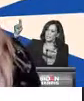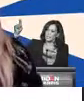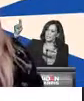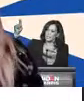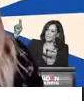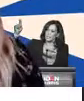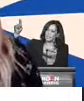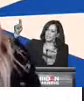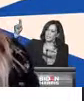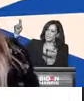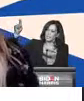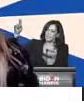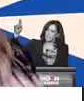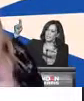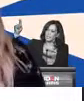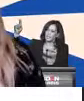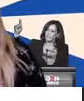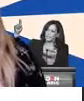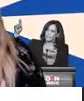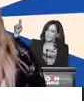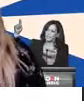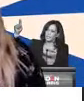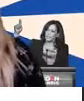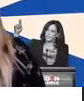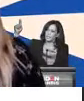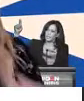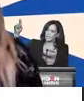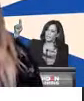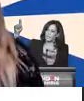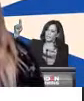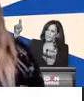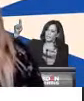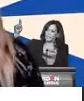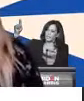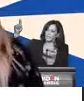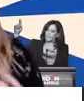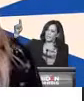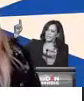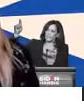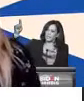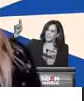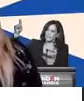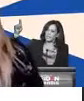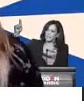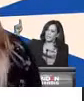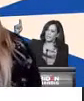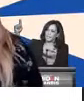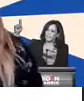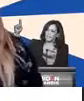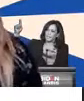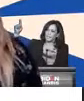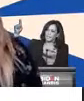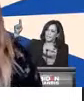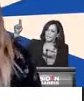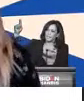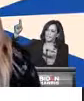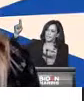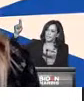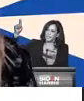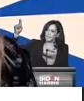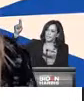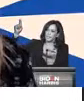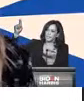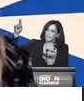you're having these conversations and our campaign doesn't know, we're gonna keep following up with them until we have information that you might already